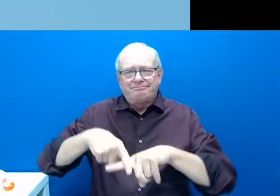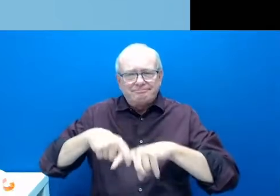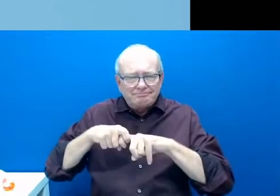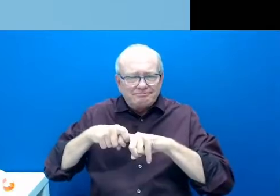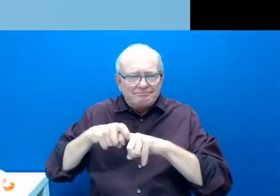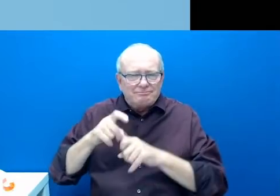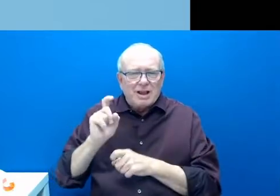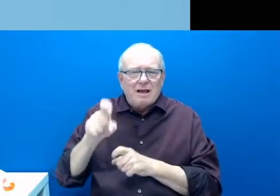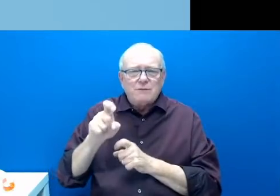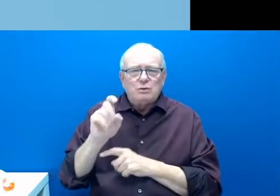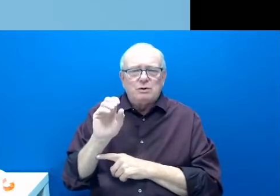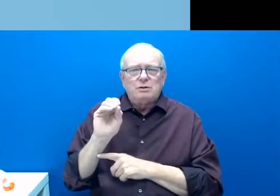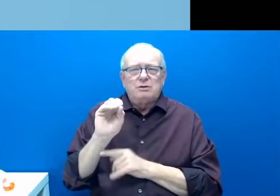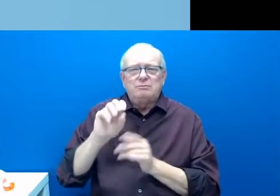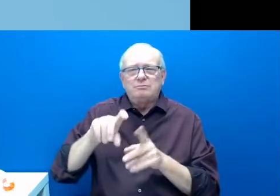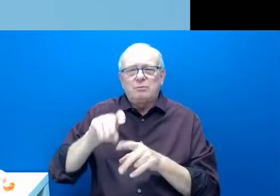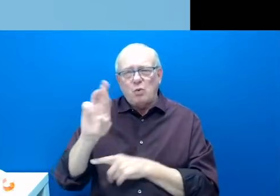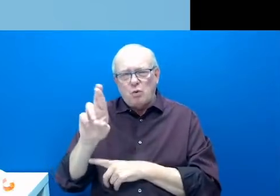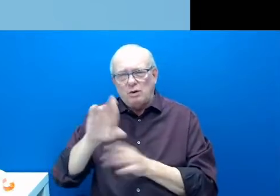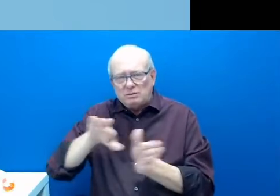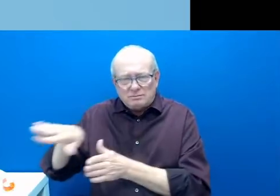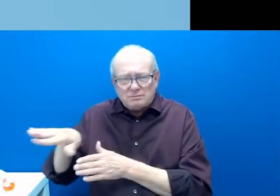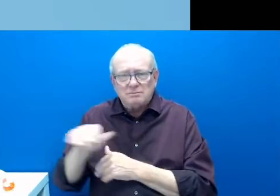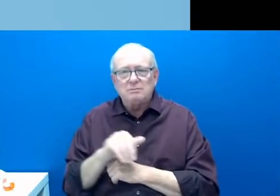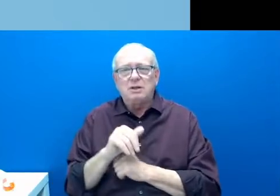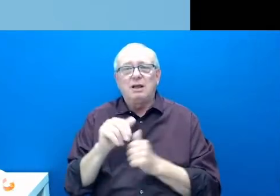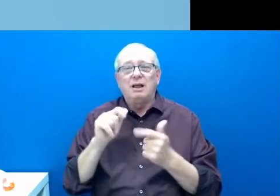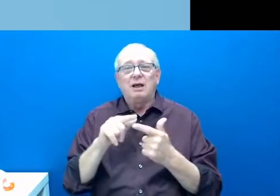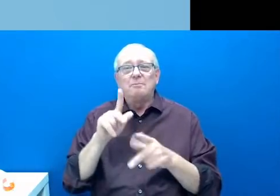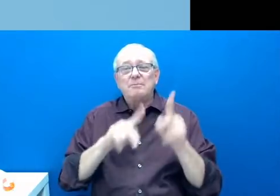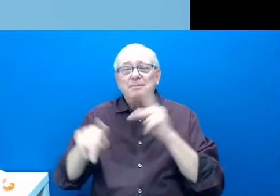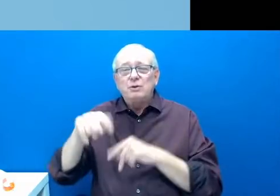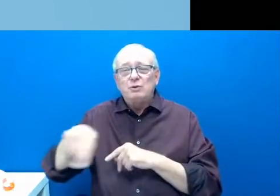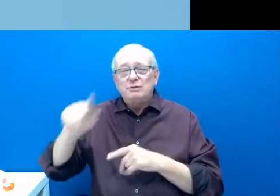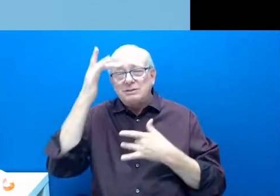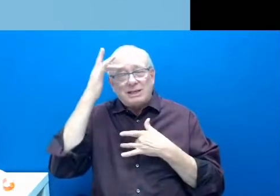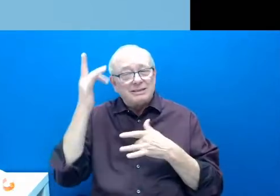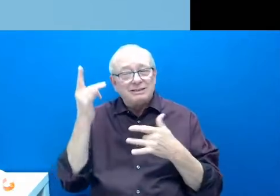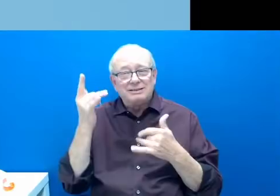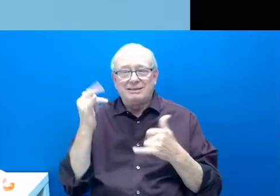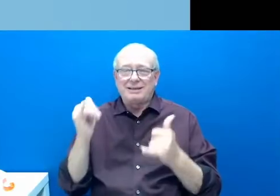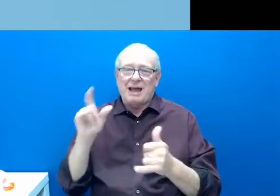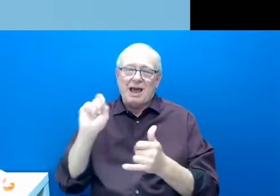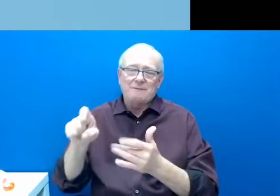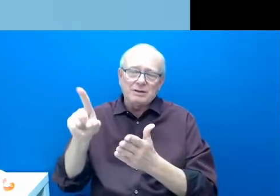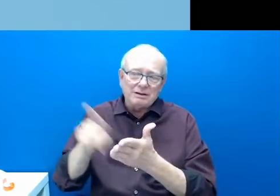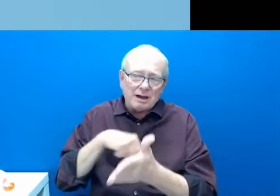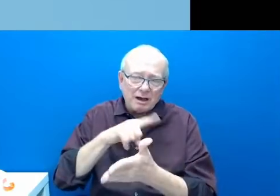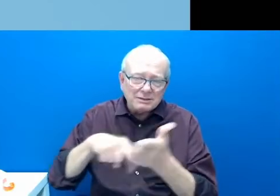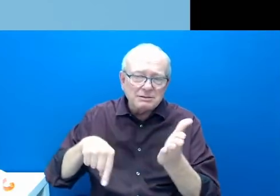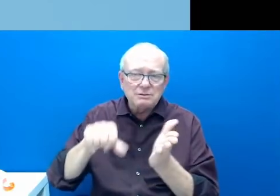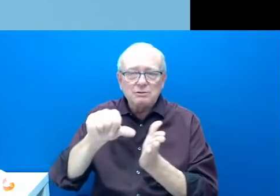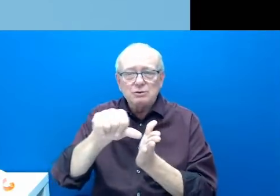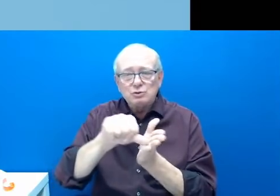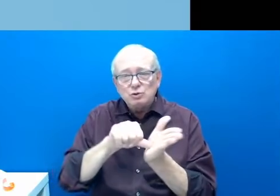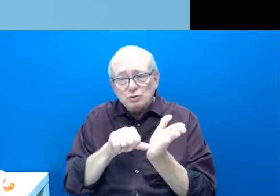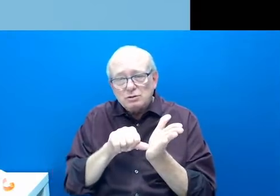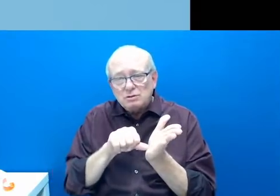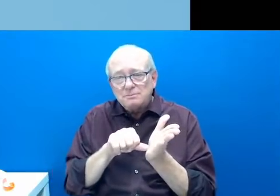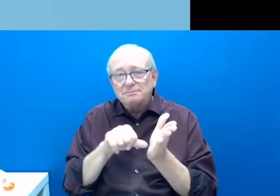OR. So those patients now are not going there because the surgeries have been canceled. In addition, this frees